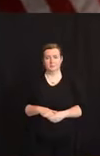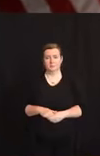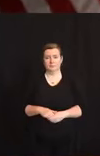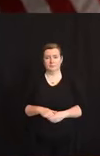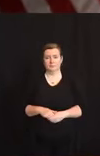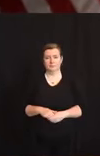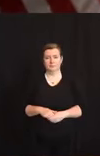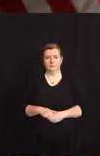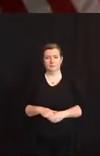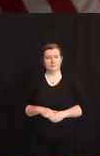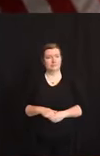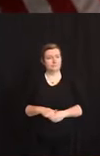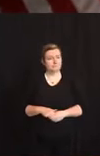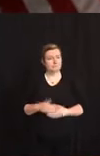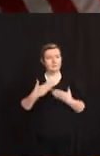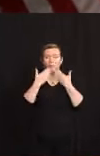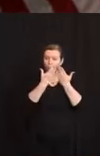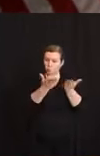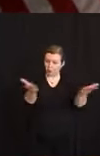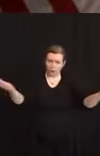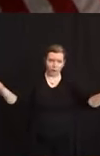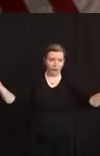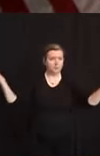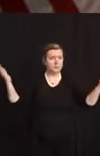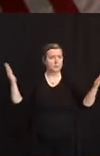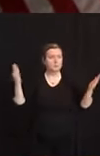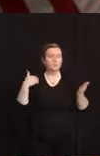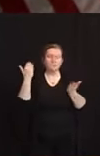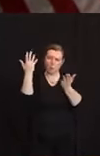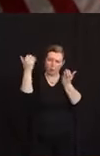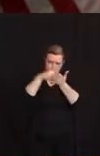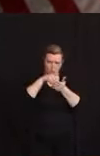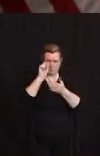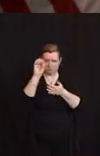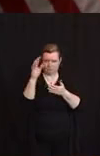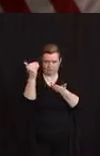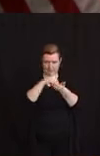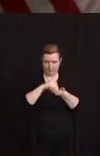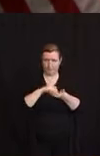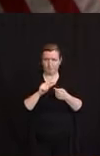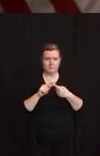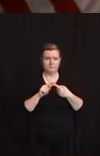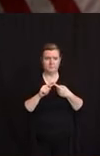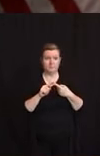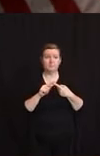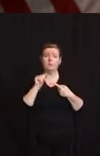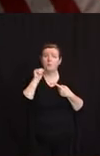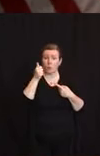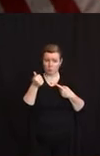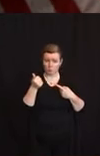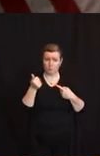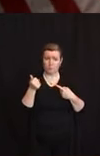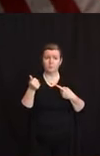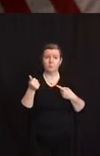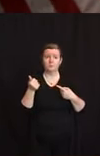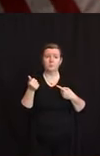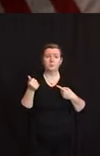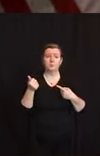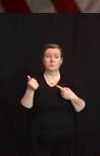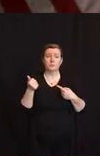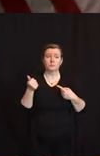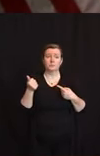Thank you all. Just to repeat a couple of things. So tomorrow we're going to be at East Orange,